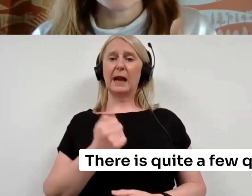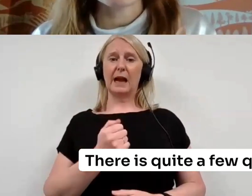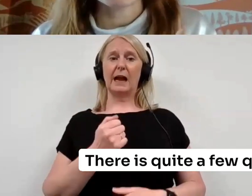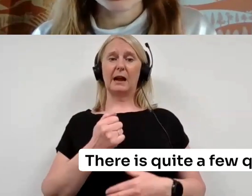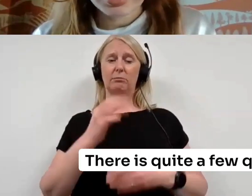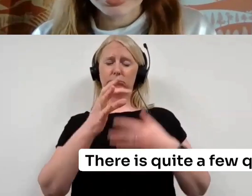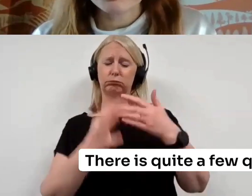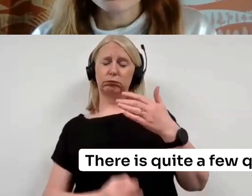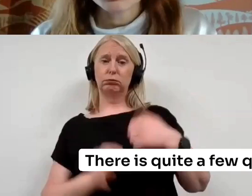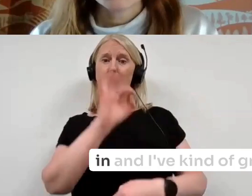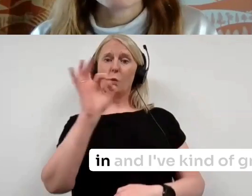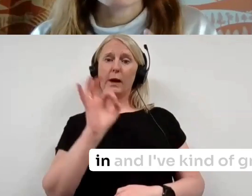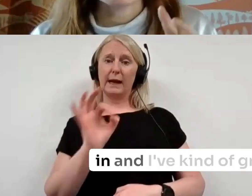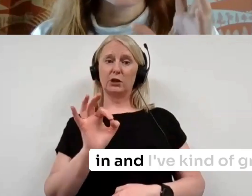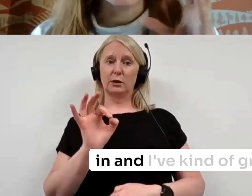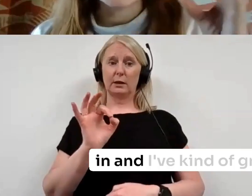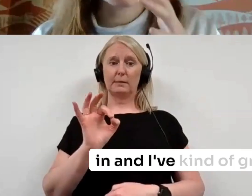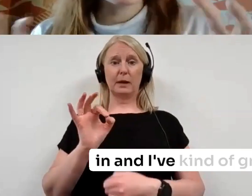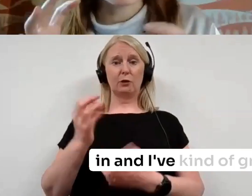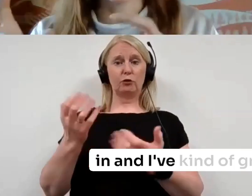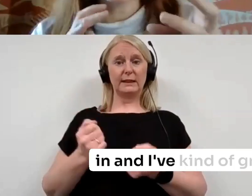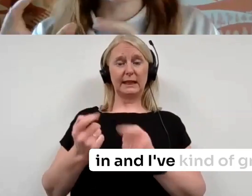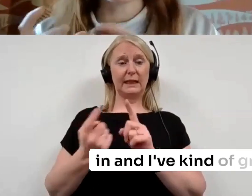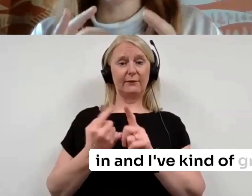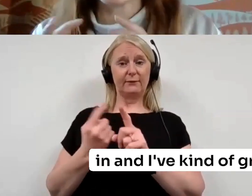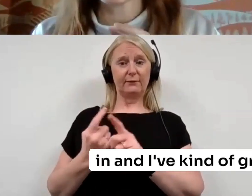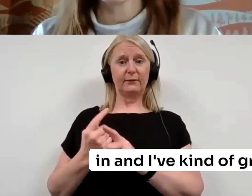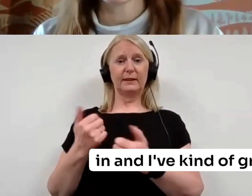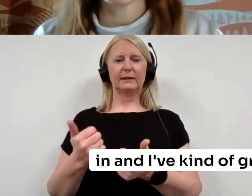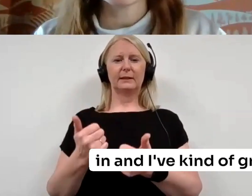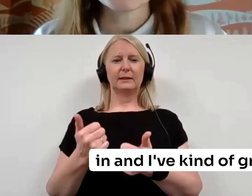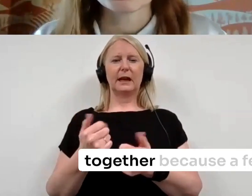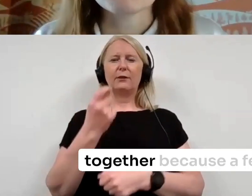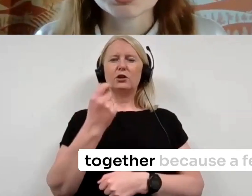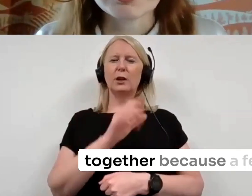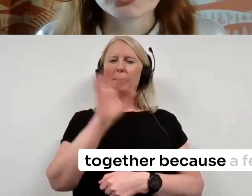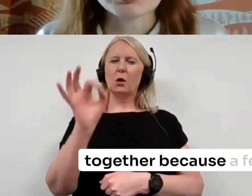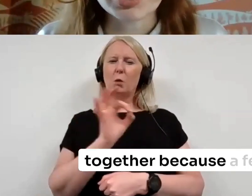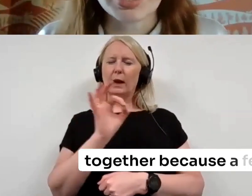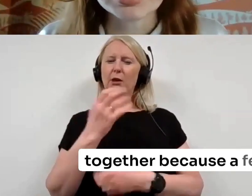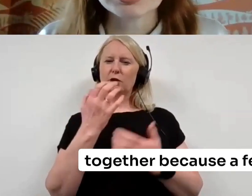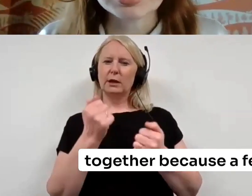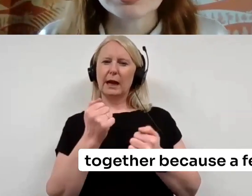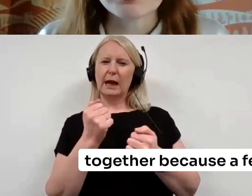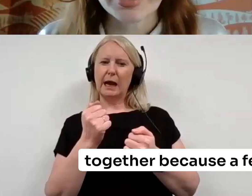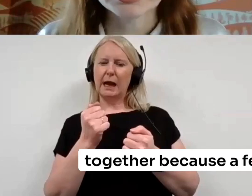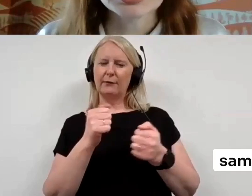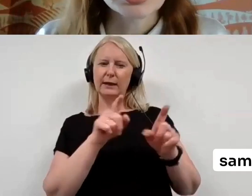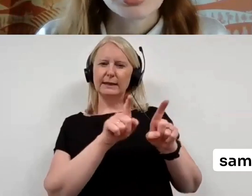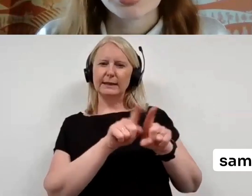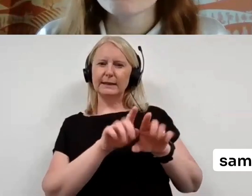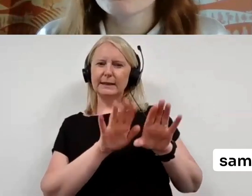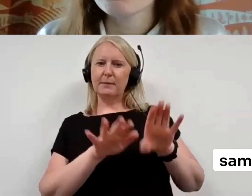questions that have came in, and I've kind of grouped a few questions together because a few people are asking the